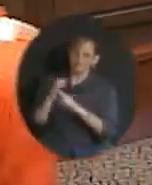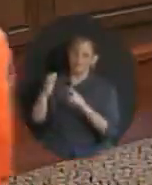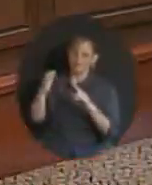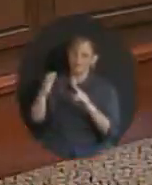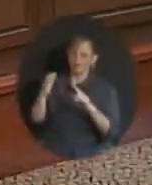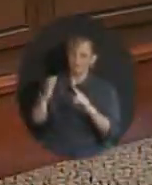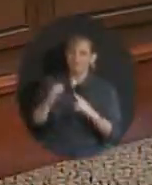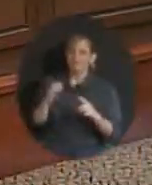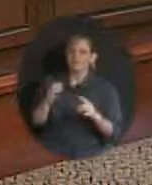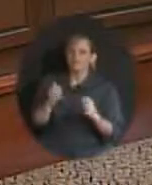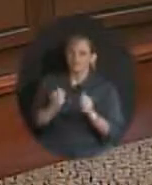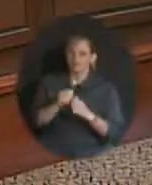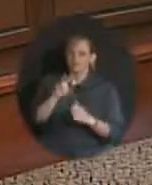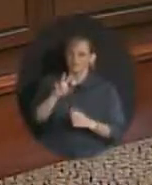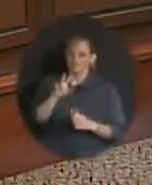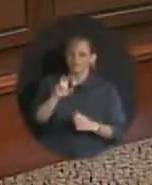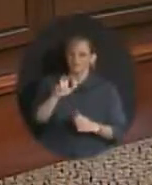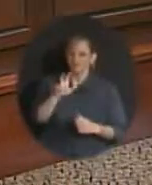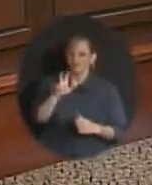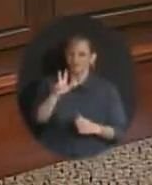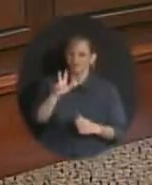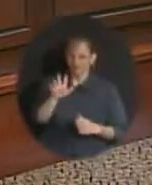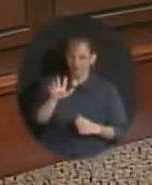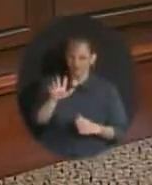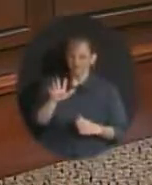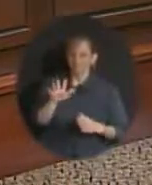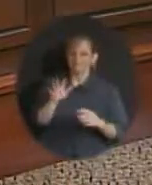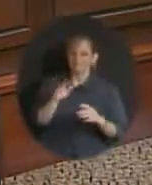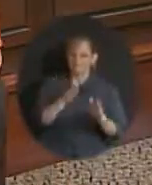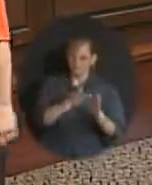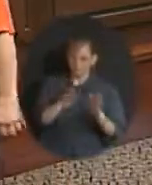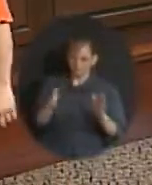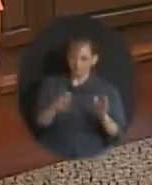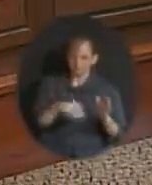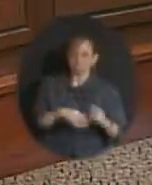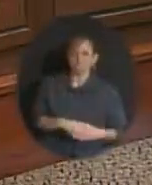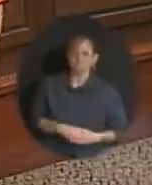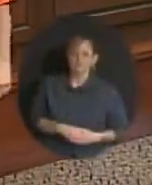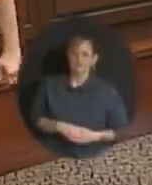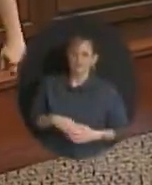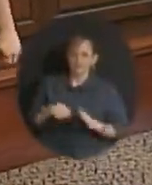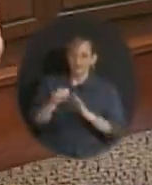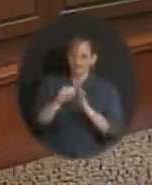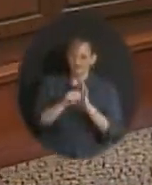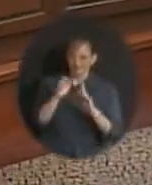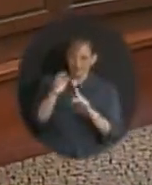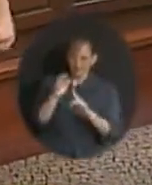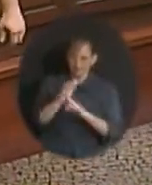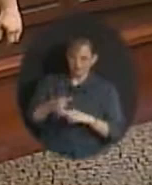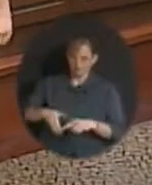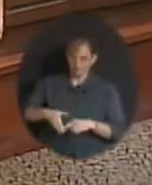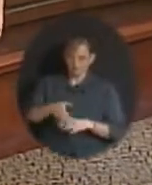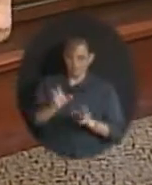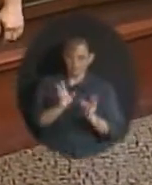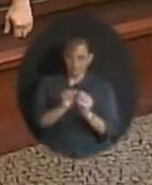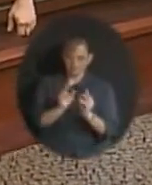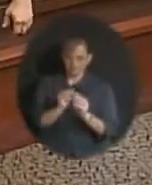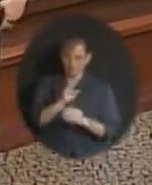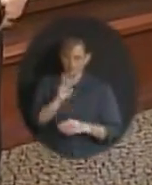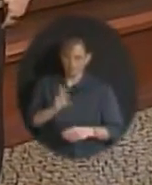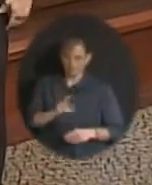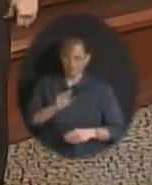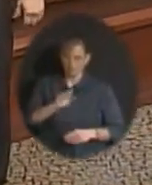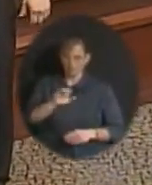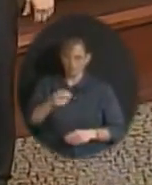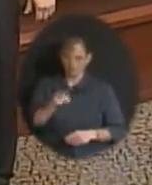735 series, 245, 247, and 243 at the State Championship Bowling Meet in Wichita on March 1st. He was also